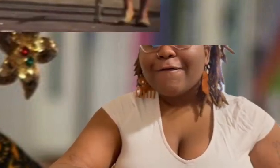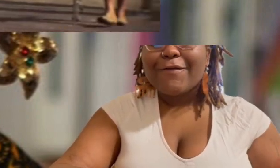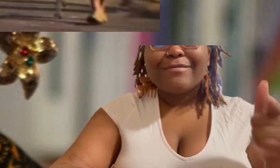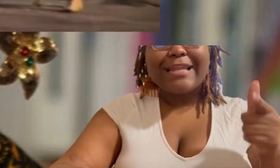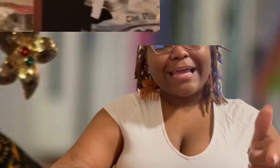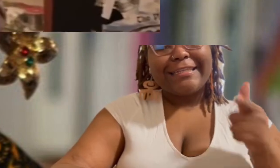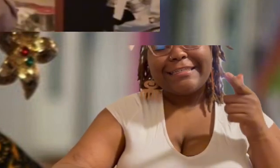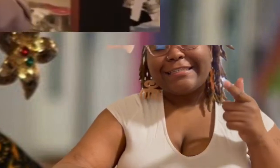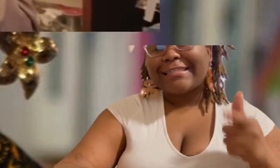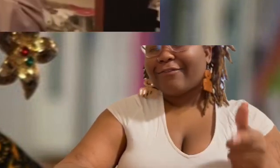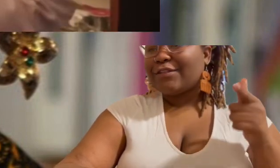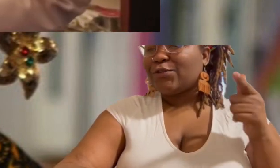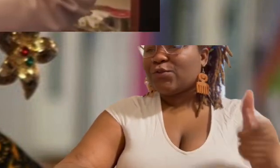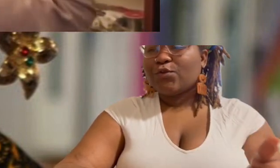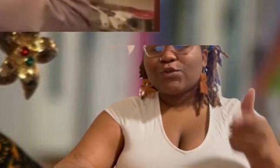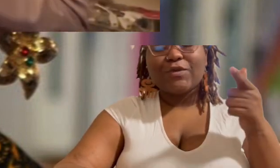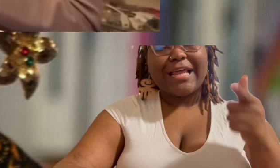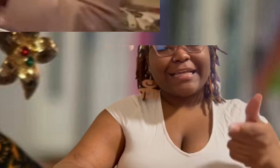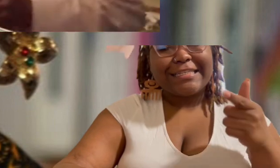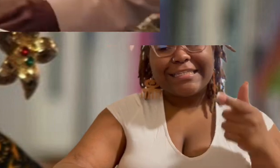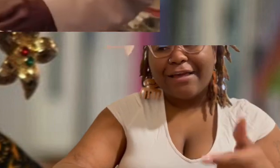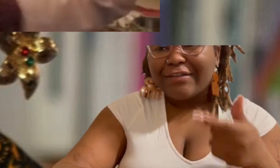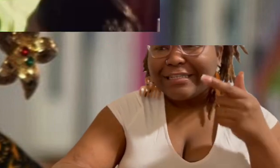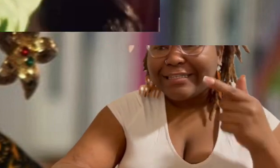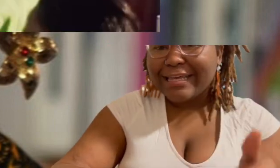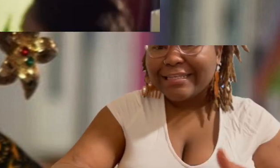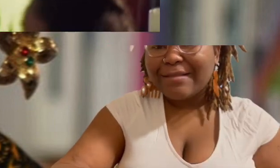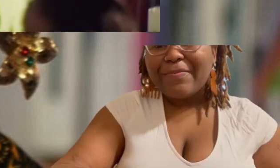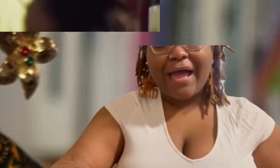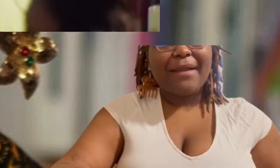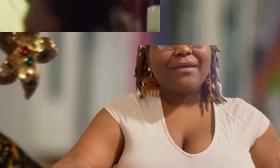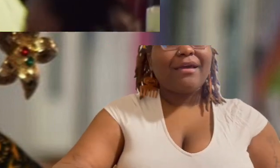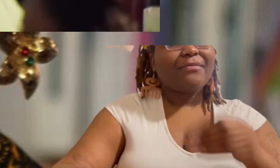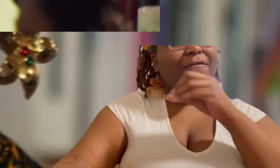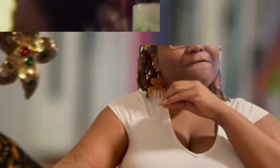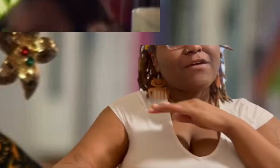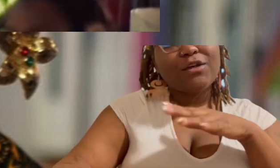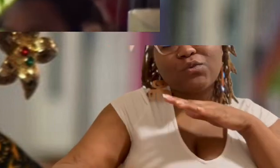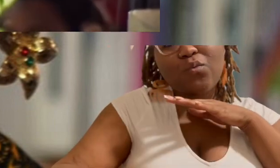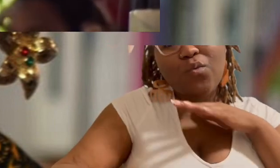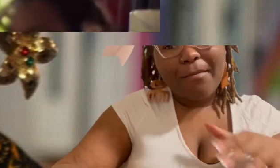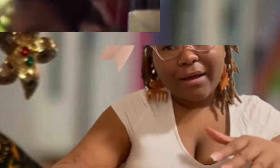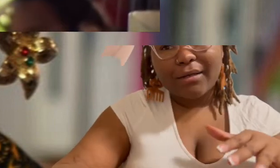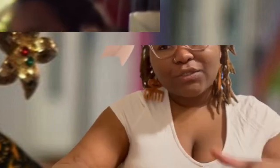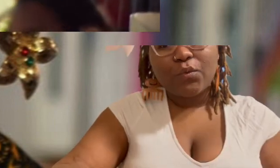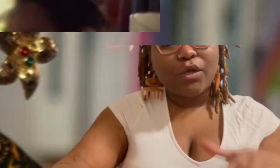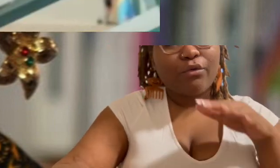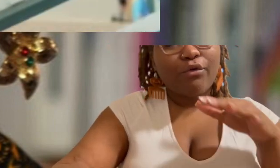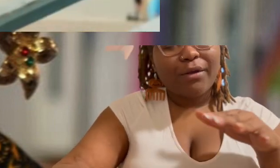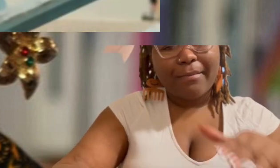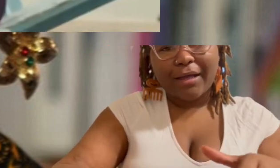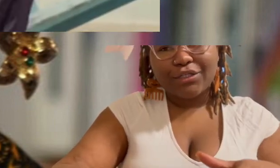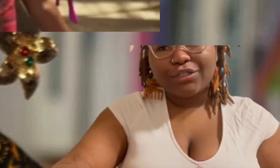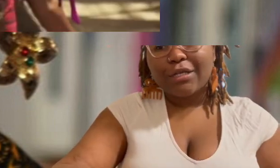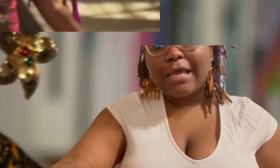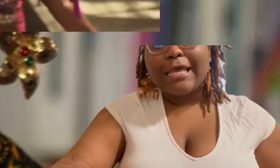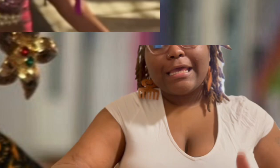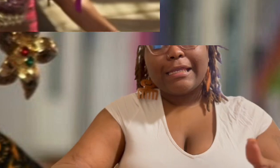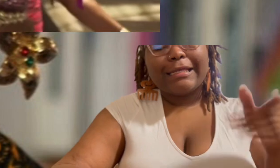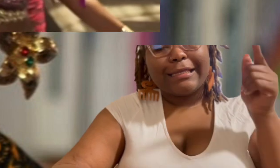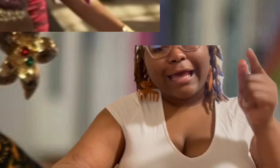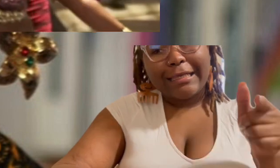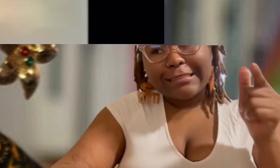Queen from 1972 to 1976 and became the first woman to win Road March in